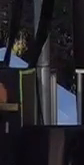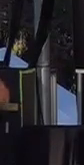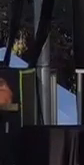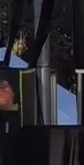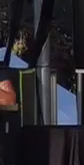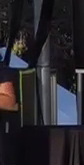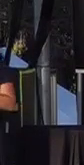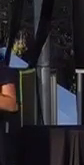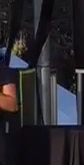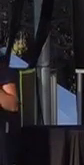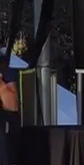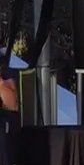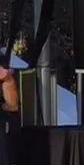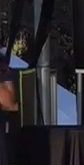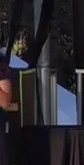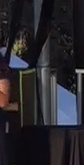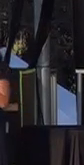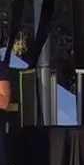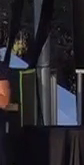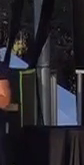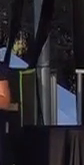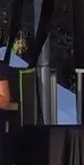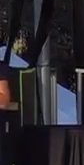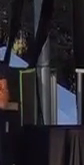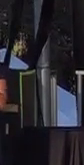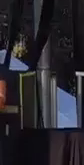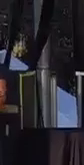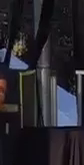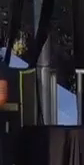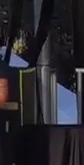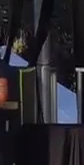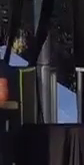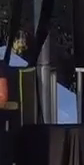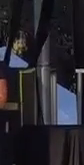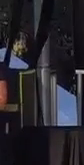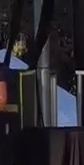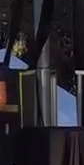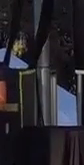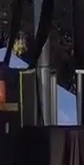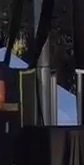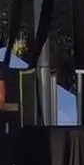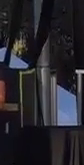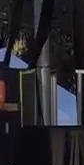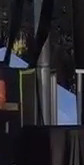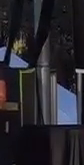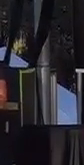World War II, 16 years before the Civil Rights Act, or